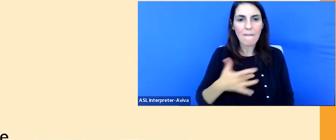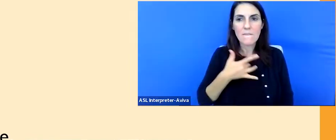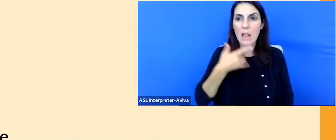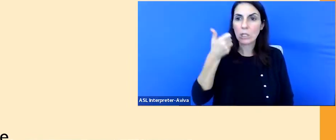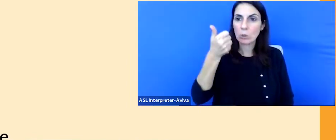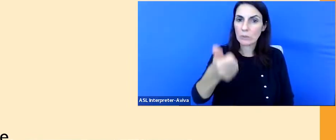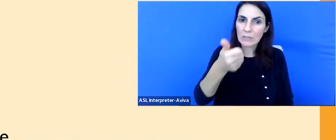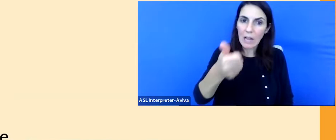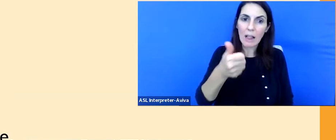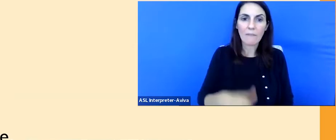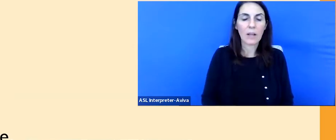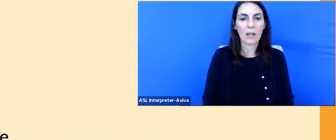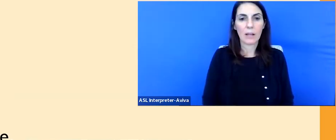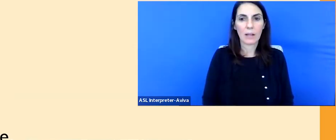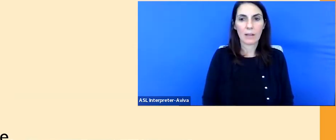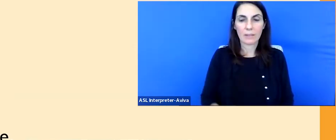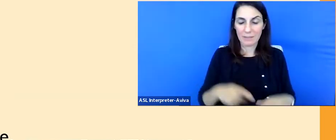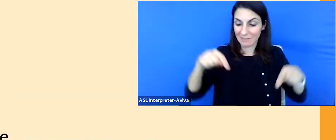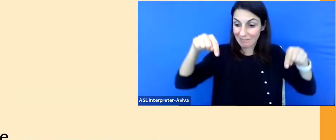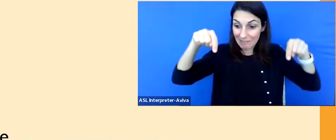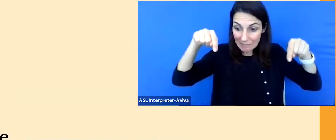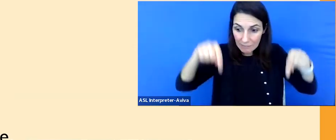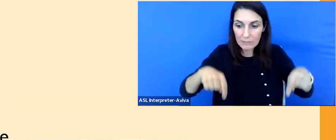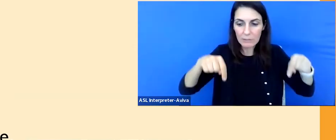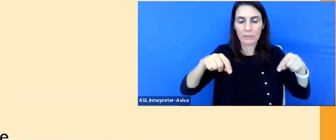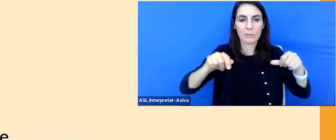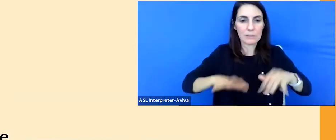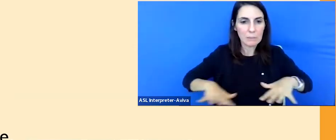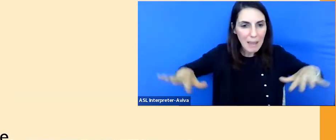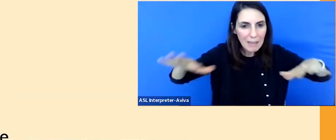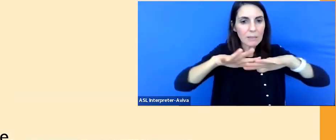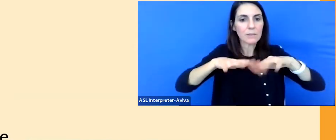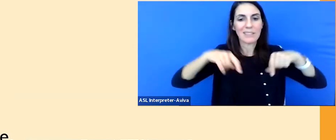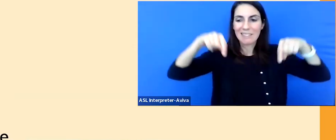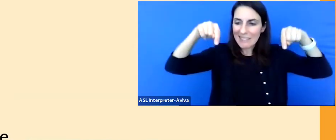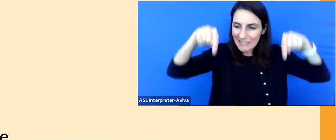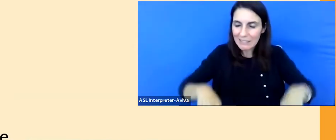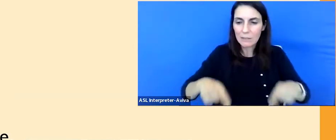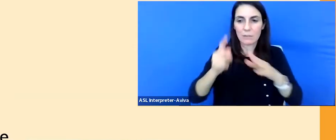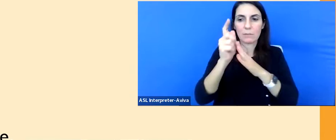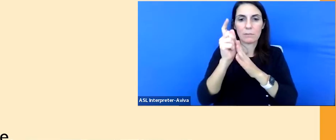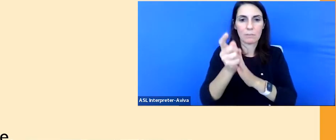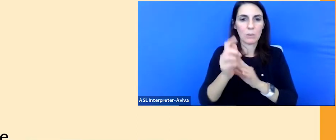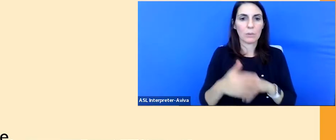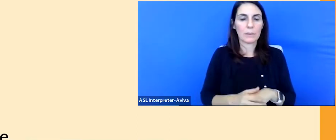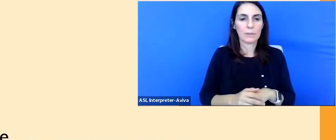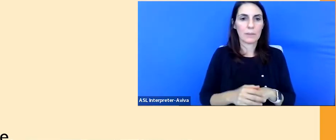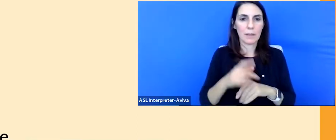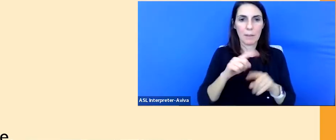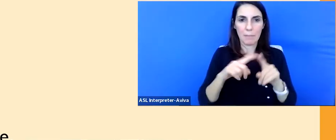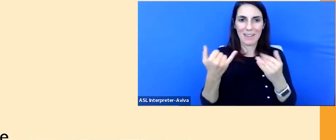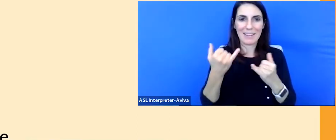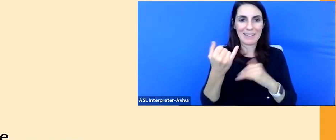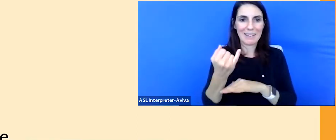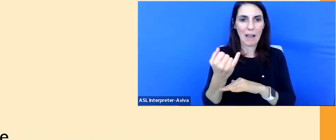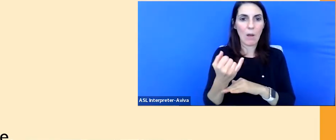yourself in this space, in this moment, that right now you're going to be